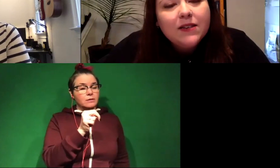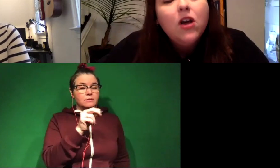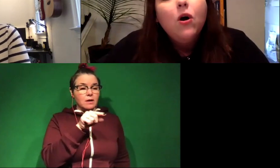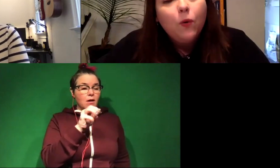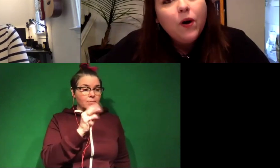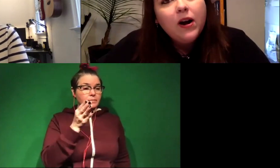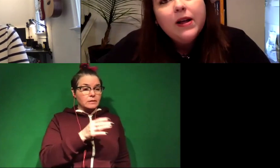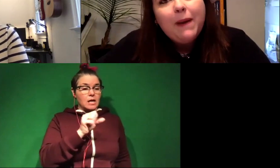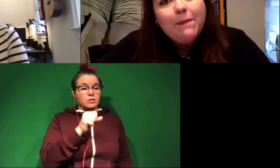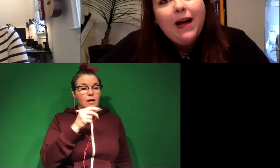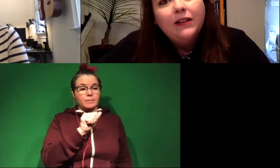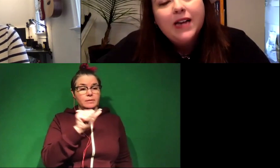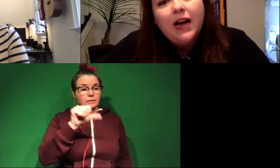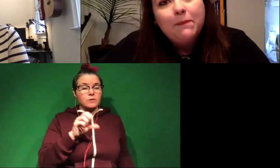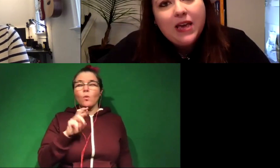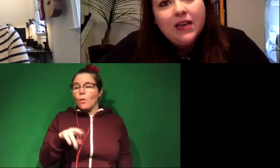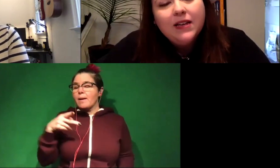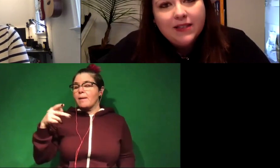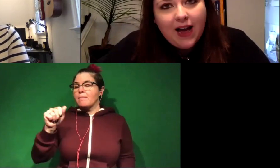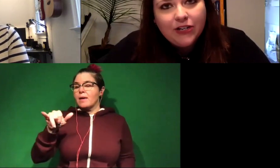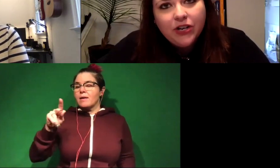patreon.com/skypeascientist or